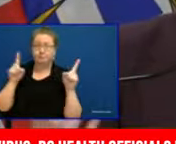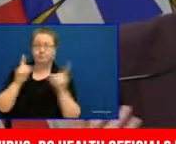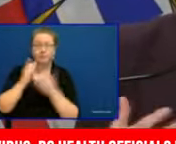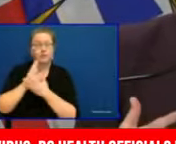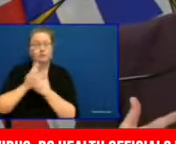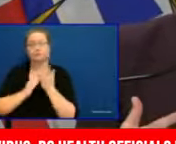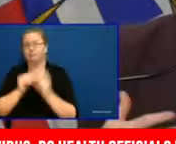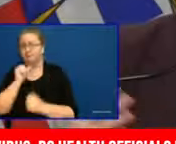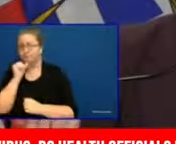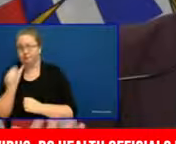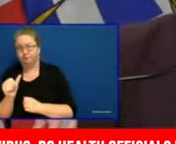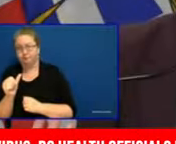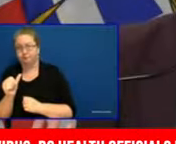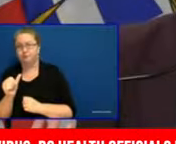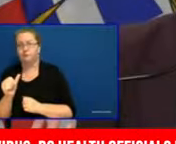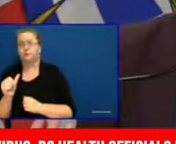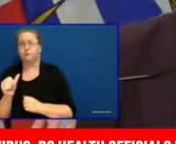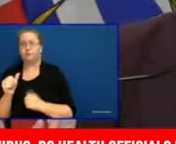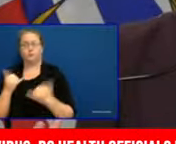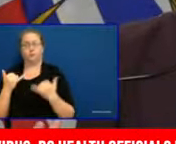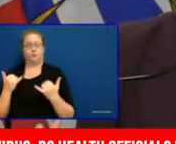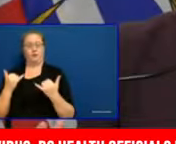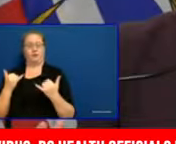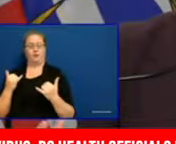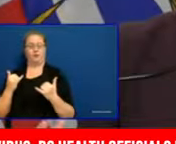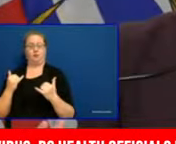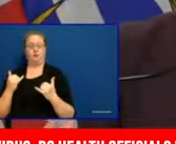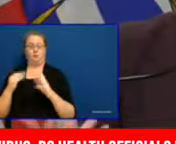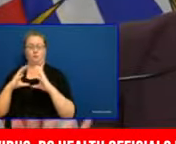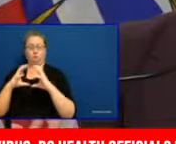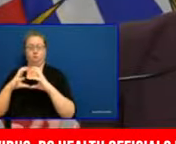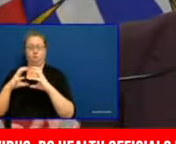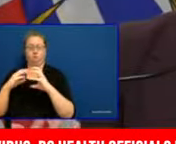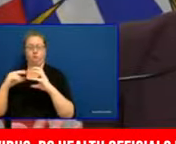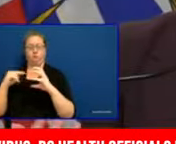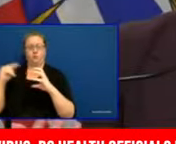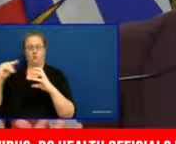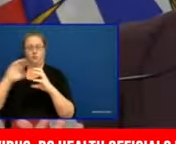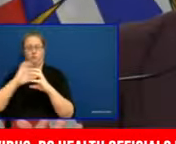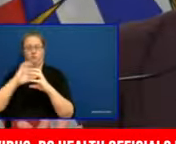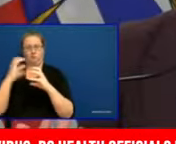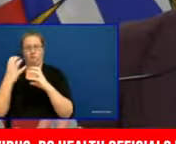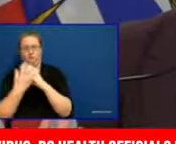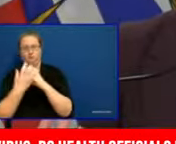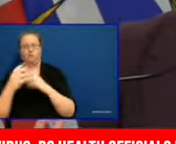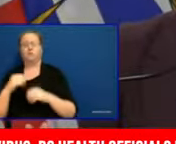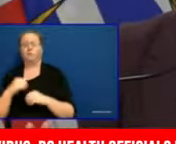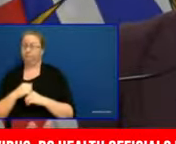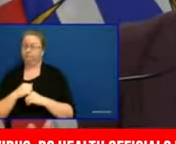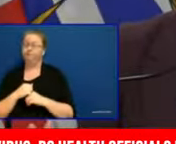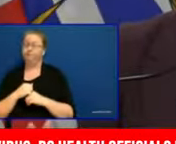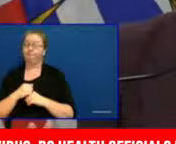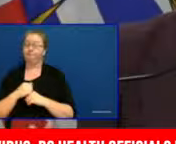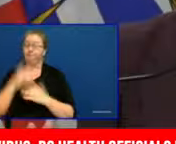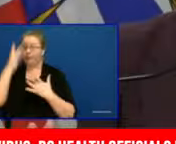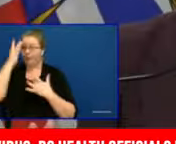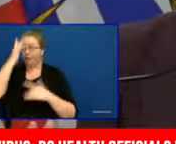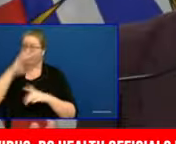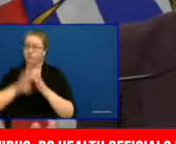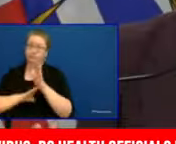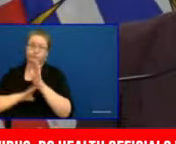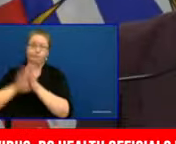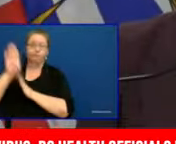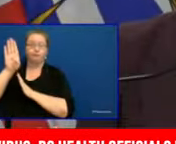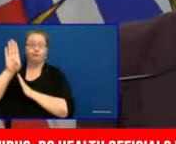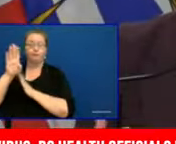you know, the fact that it is rapidly taking off at this time of year in the Northern Hemisphere around the world reflects a couple of things.